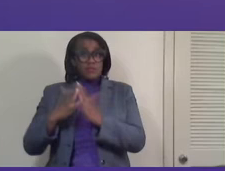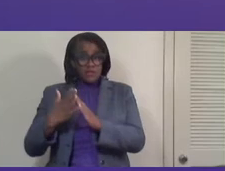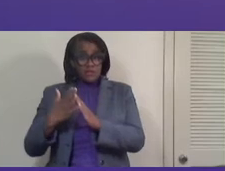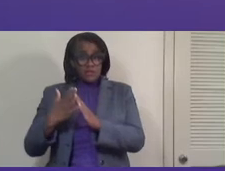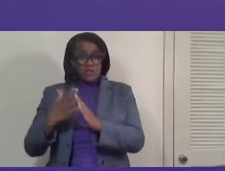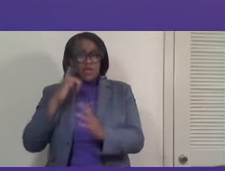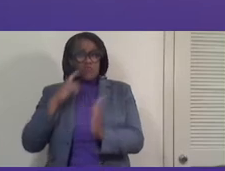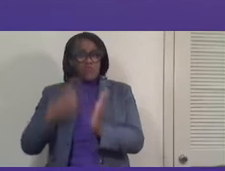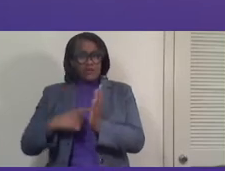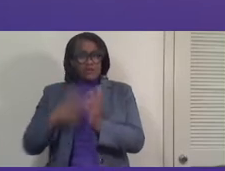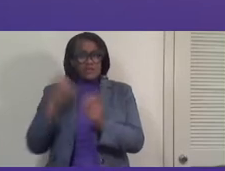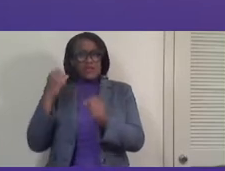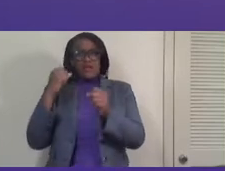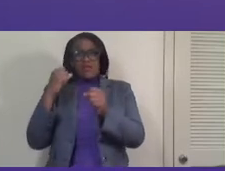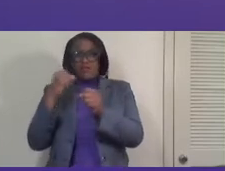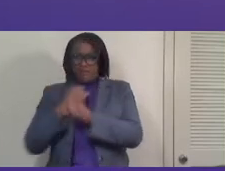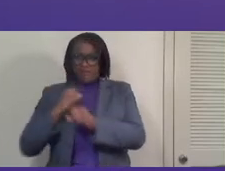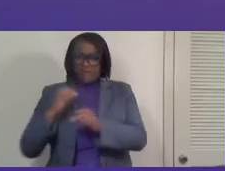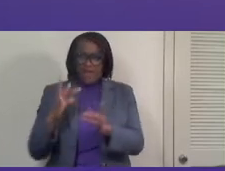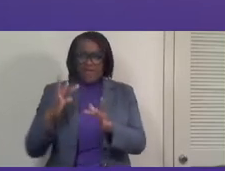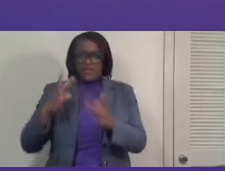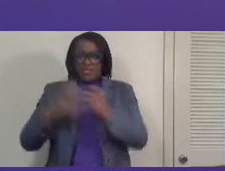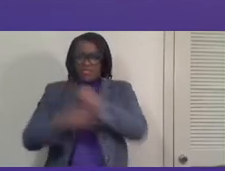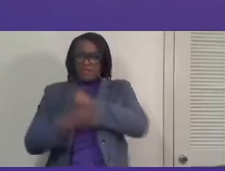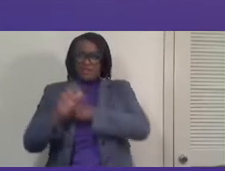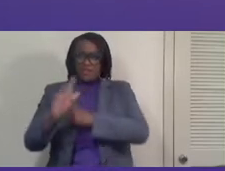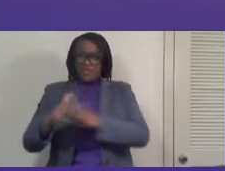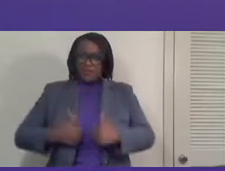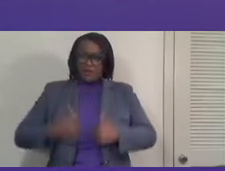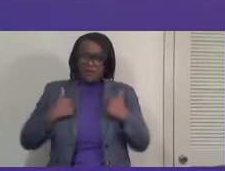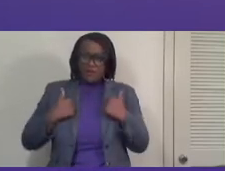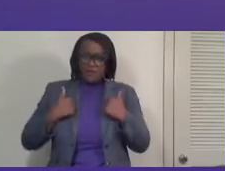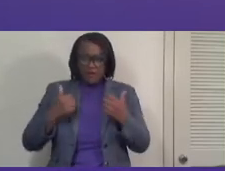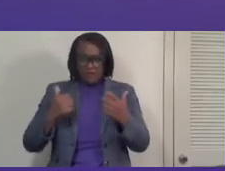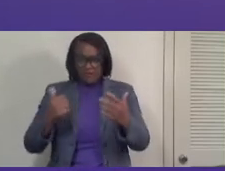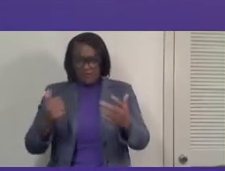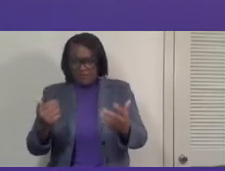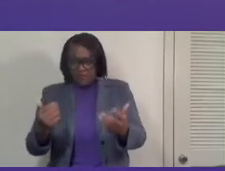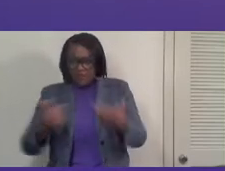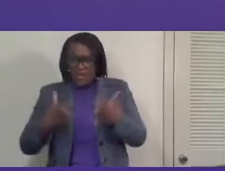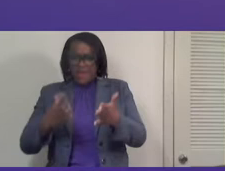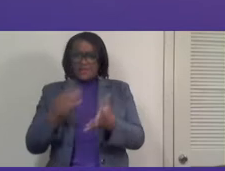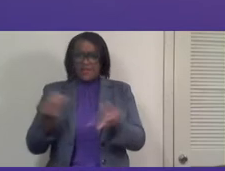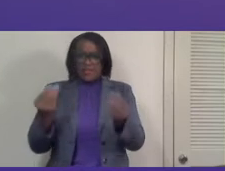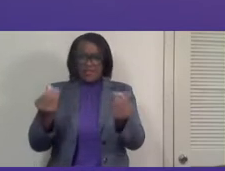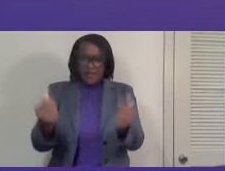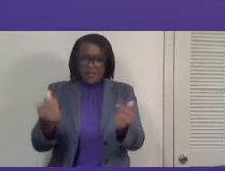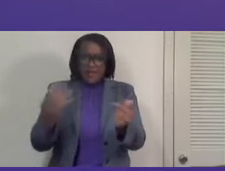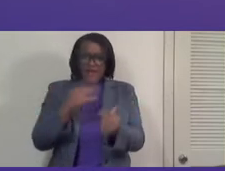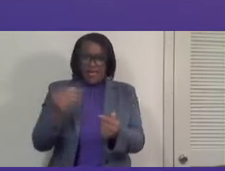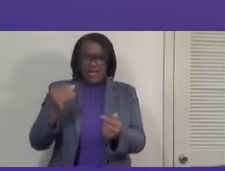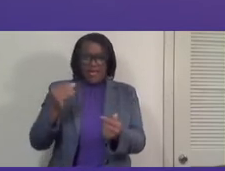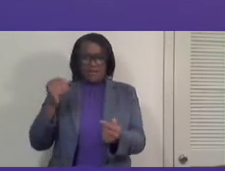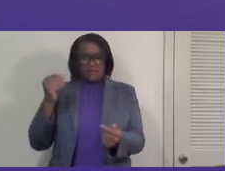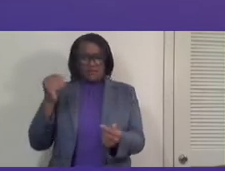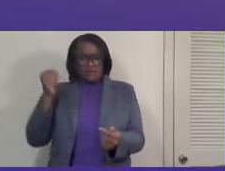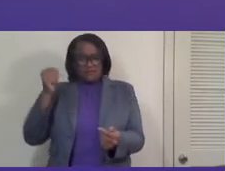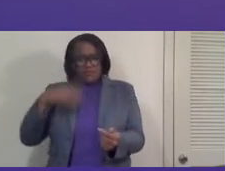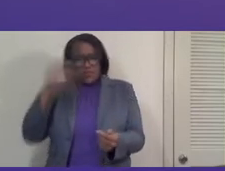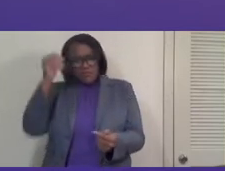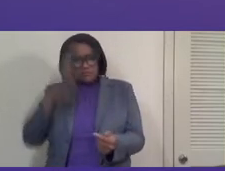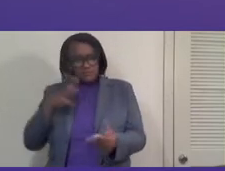violent theft of their land and lifeways, and as a reminder to all of us that colonization is an ongoing